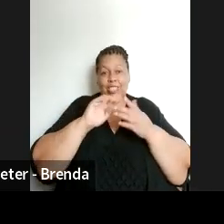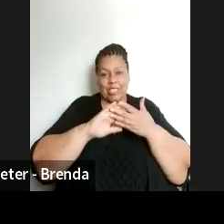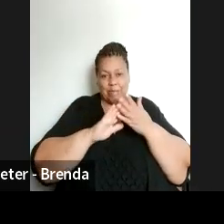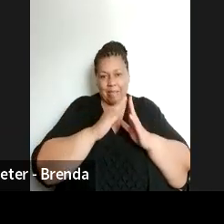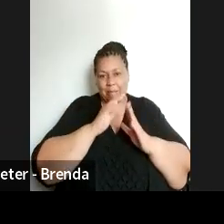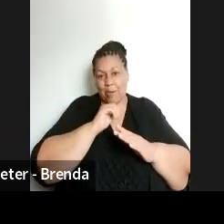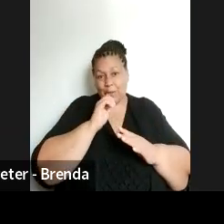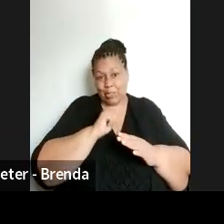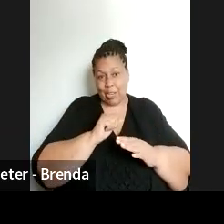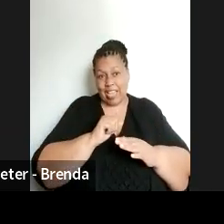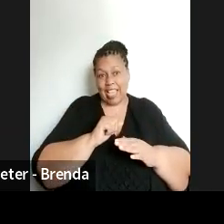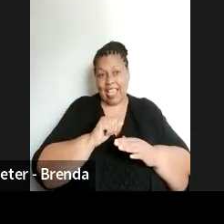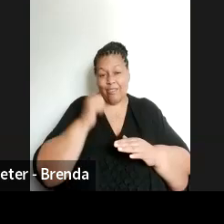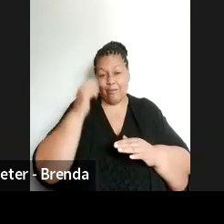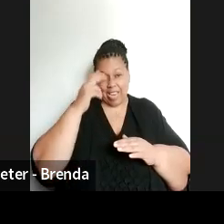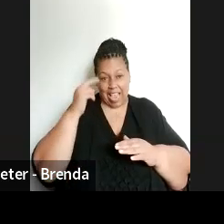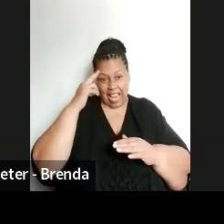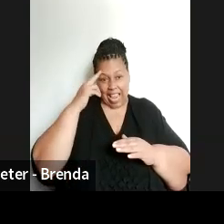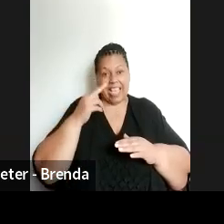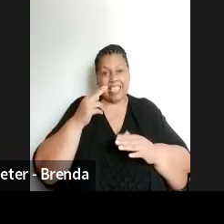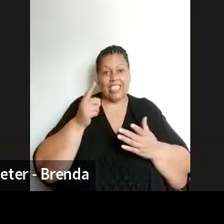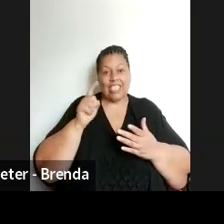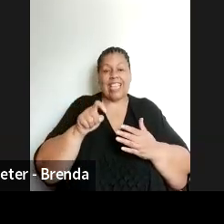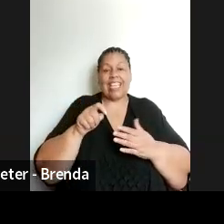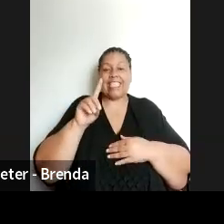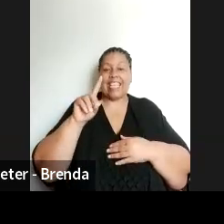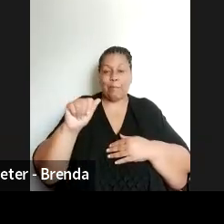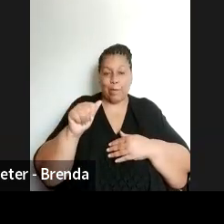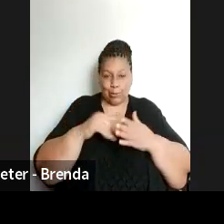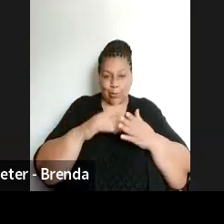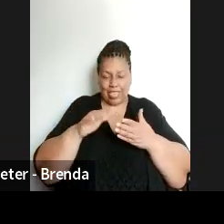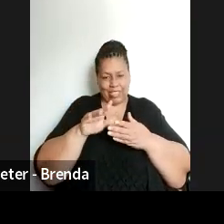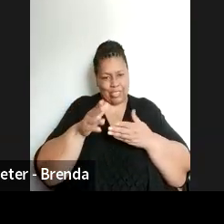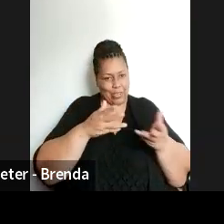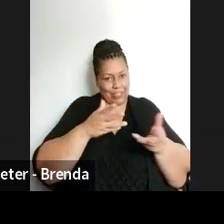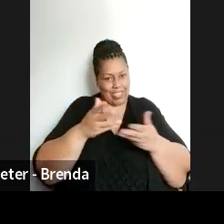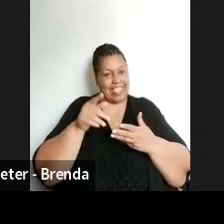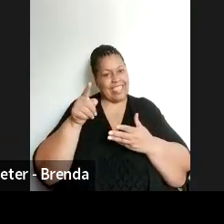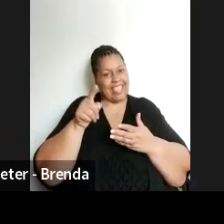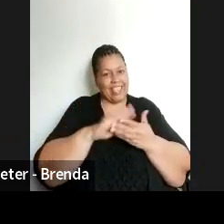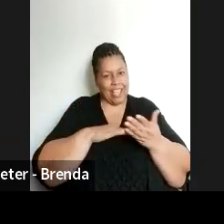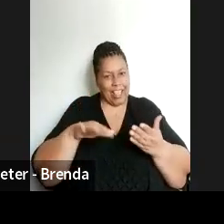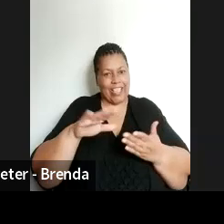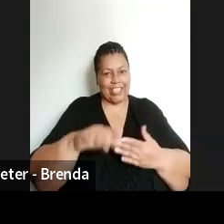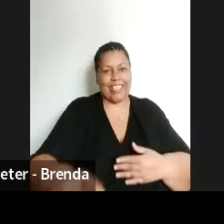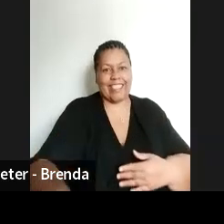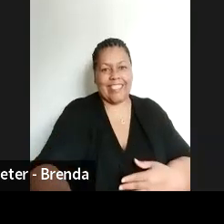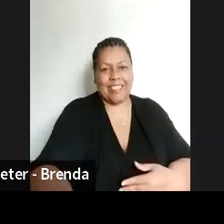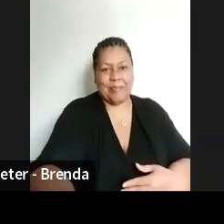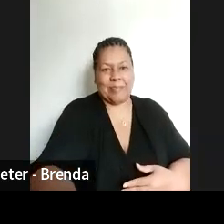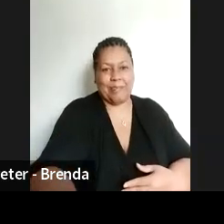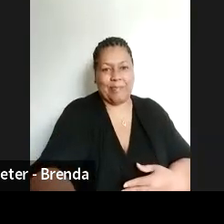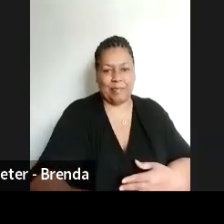and realized that she needed disability student services at the colleges. Was that something, did you